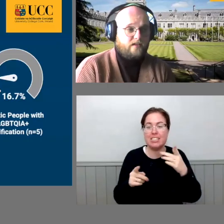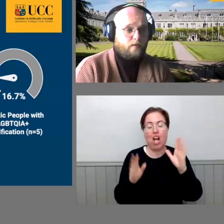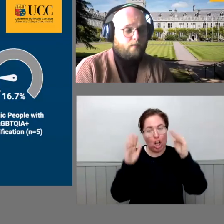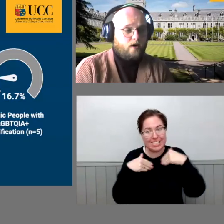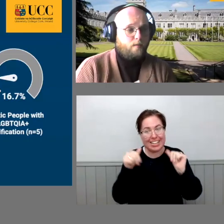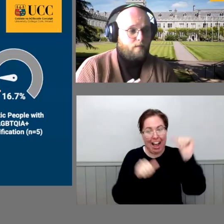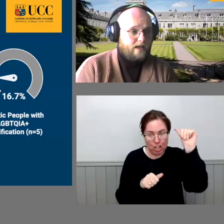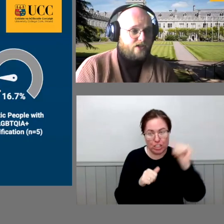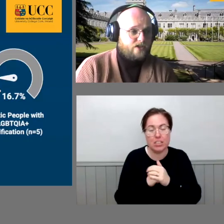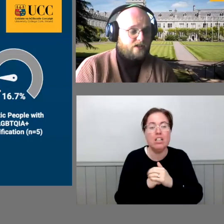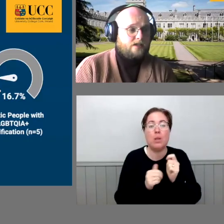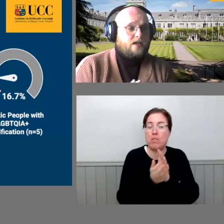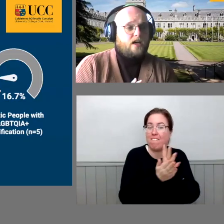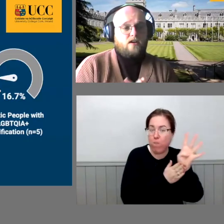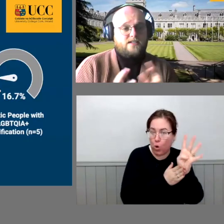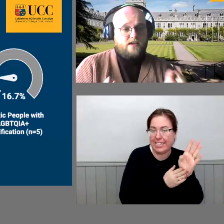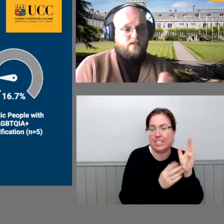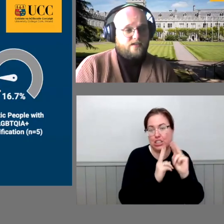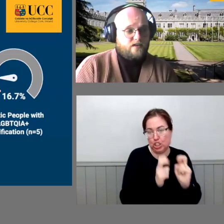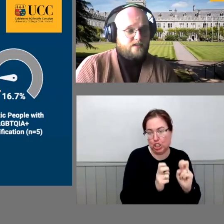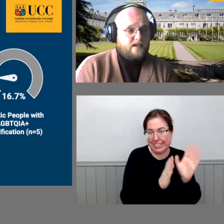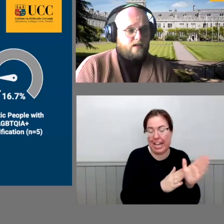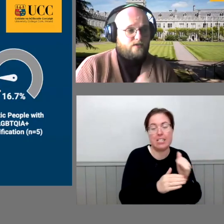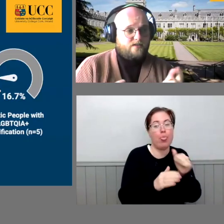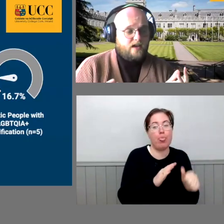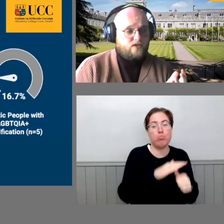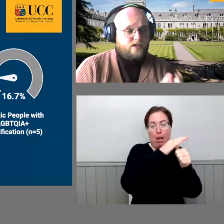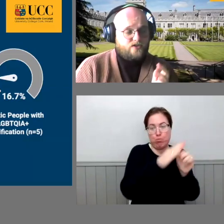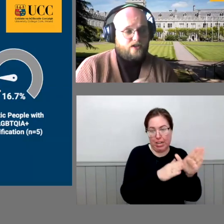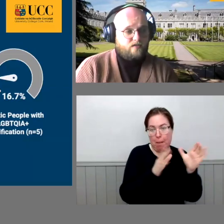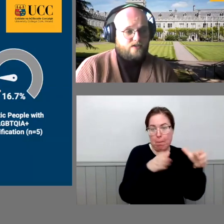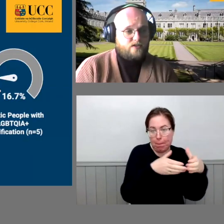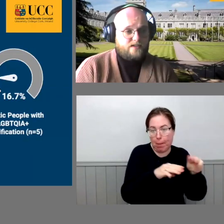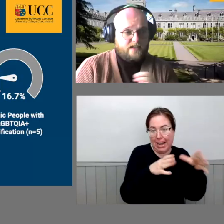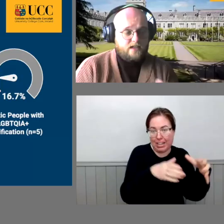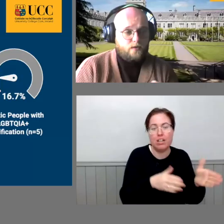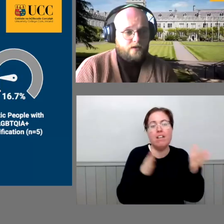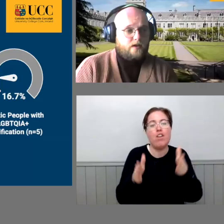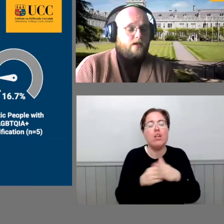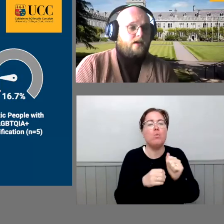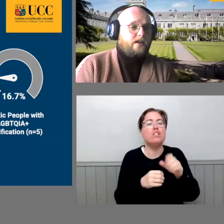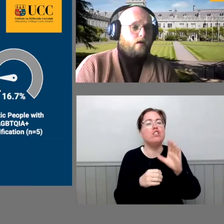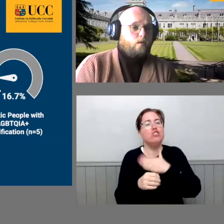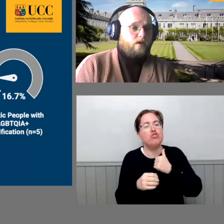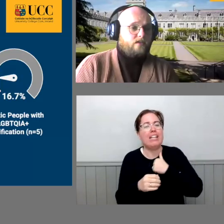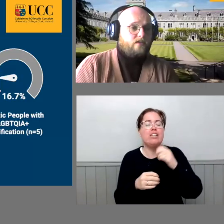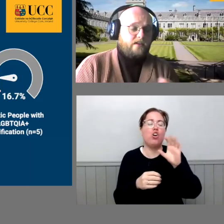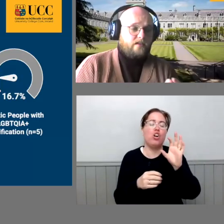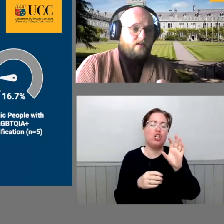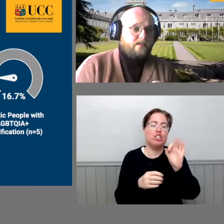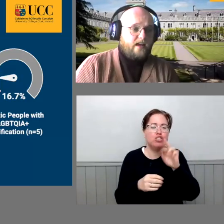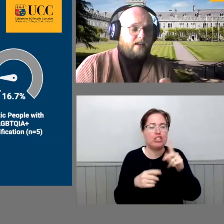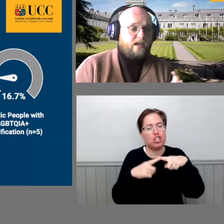14 studies. They were the primary population. Across 7 of the studies then, it was trans and gender diverse autistic youth. There